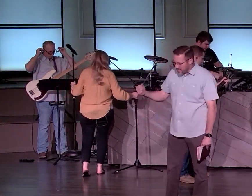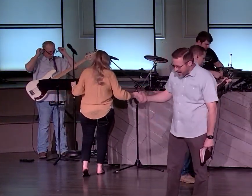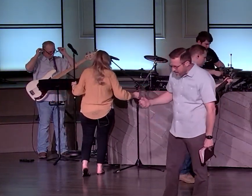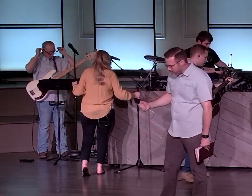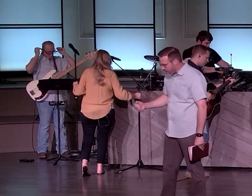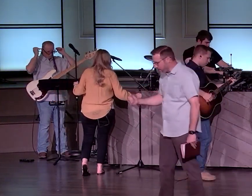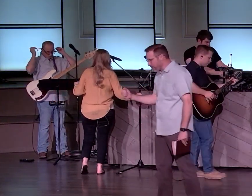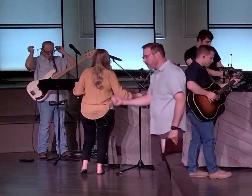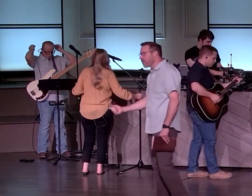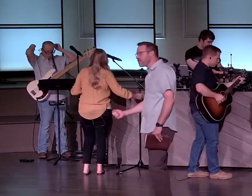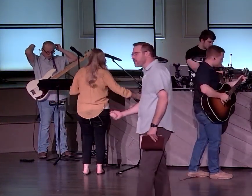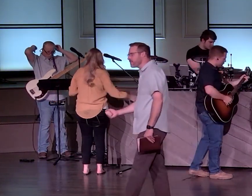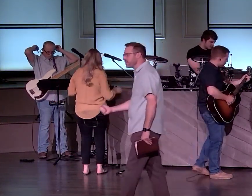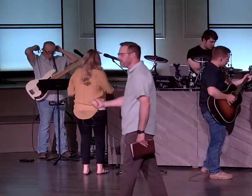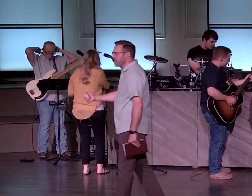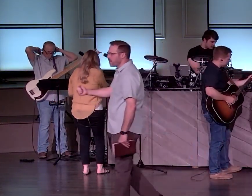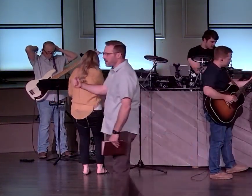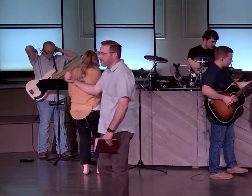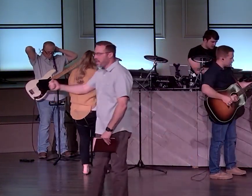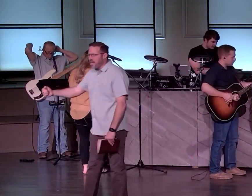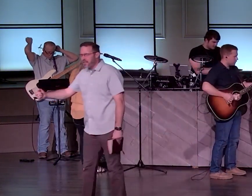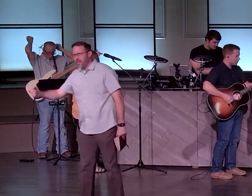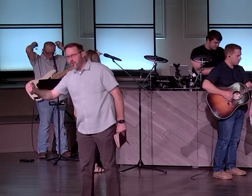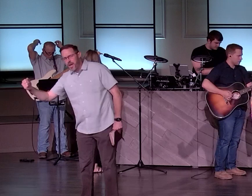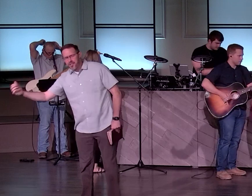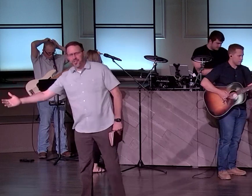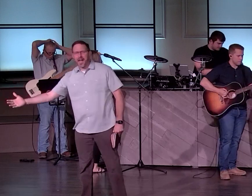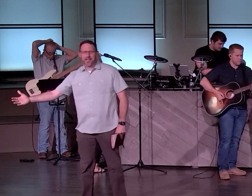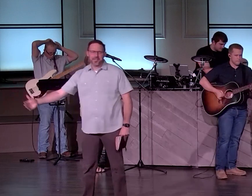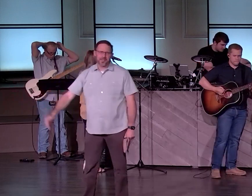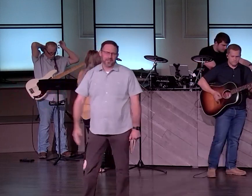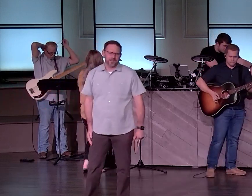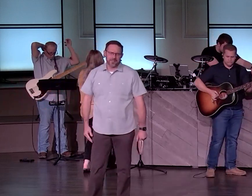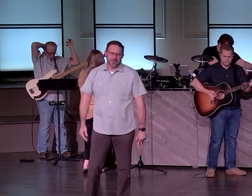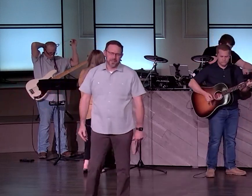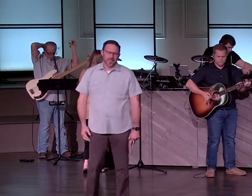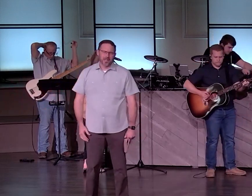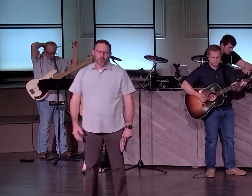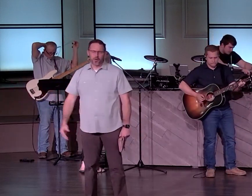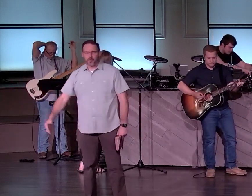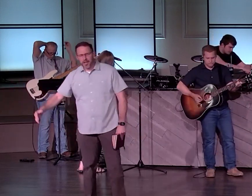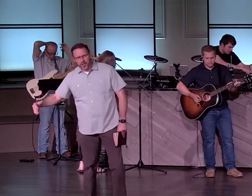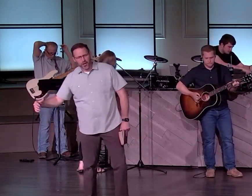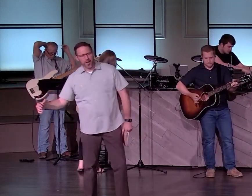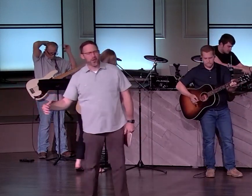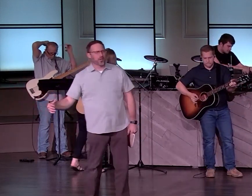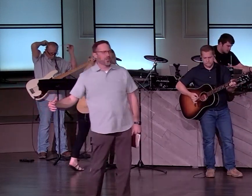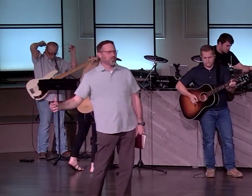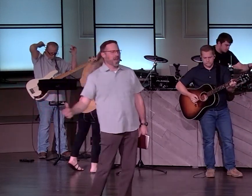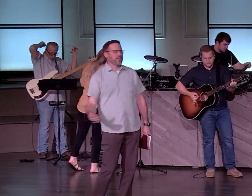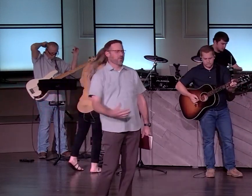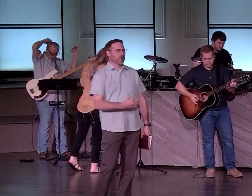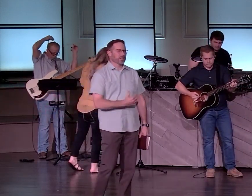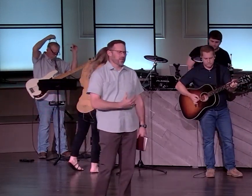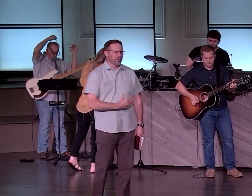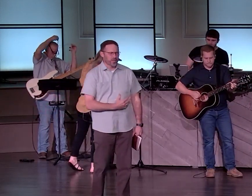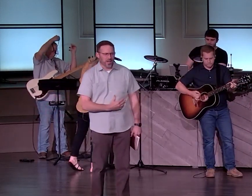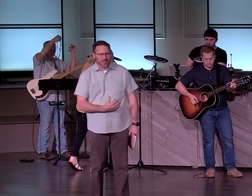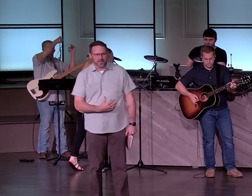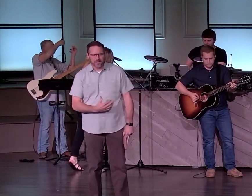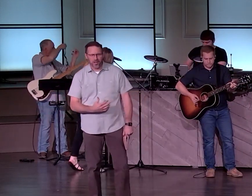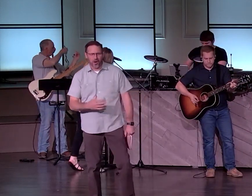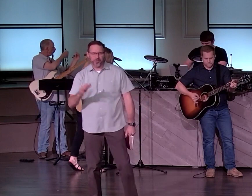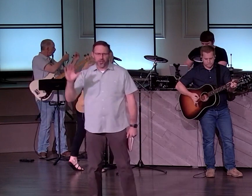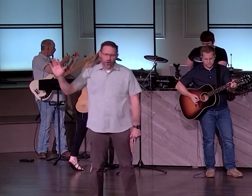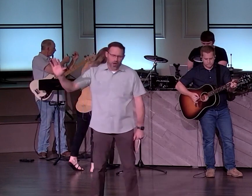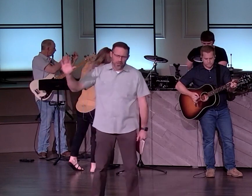the coming day before Your throne, where our faith is made sight. Lord, for the incredible saving work that You've